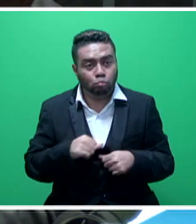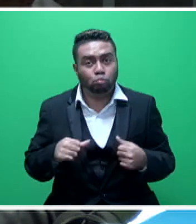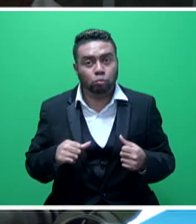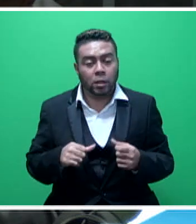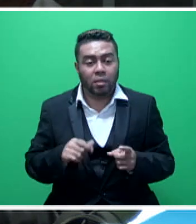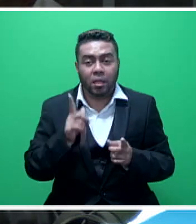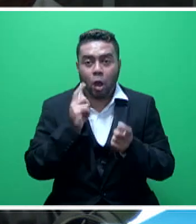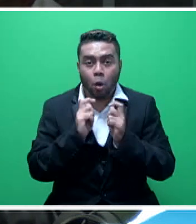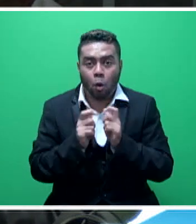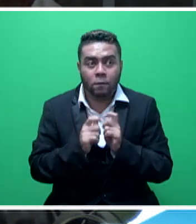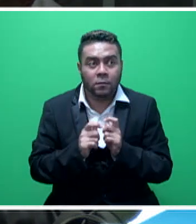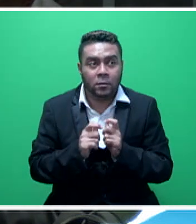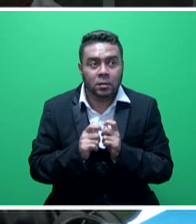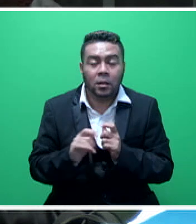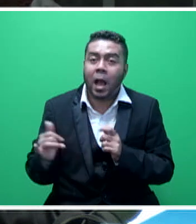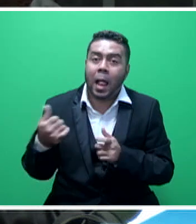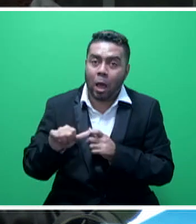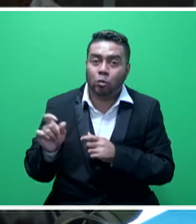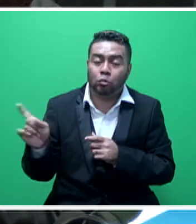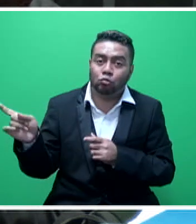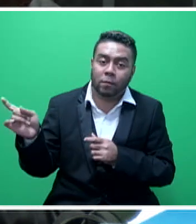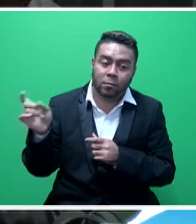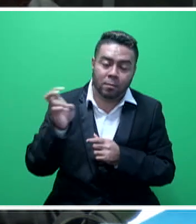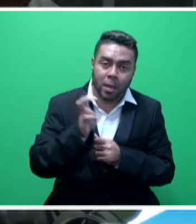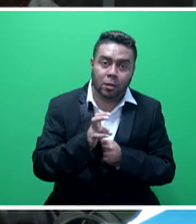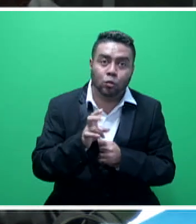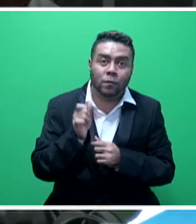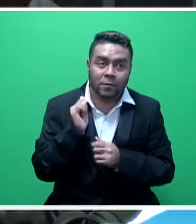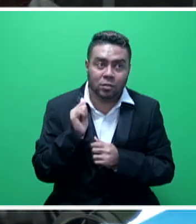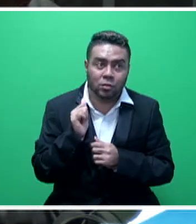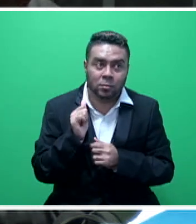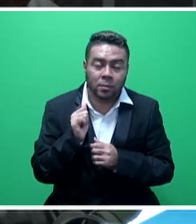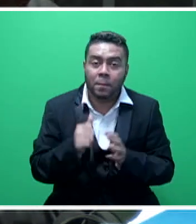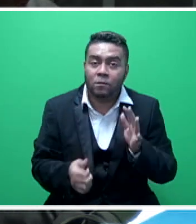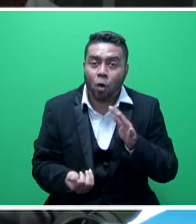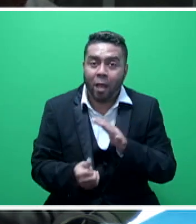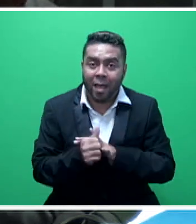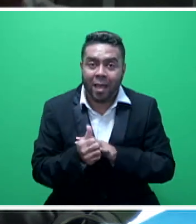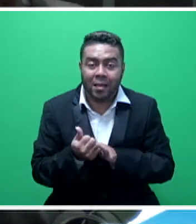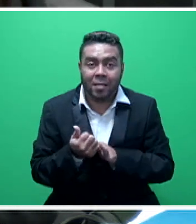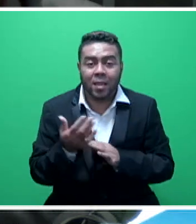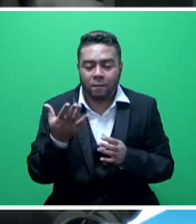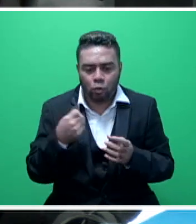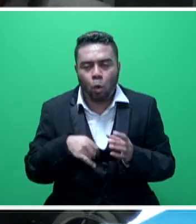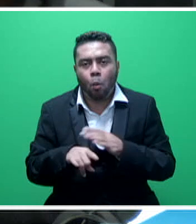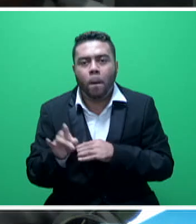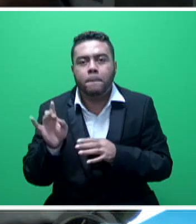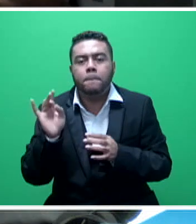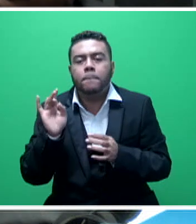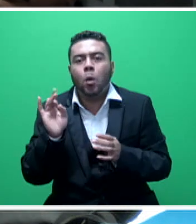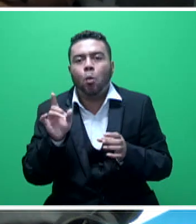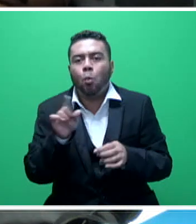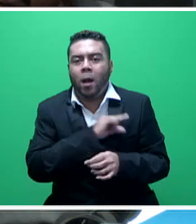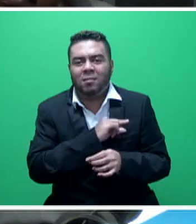were tested for COVID-19 and allowed to travel back to Fiji with a negative result. Before entering Fiji, they already knew they must go into quarantine for